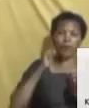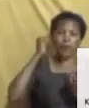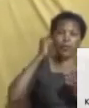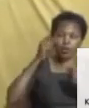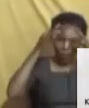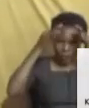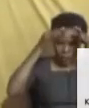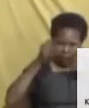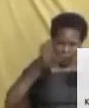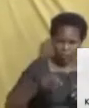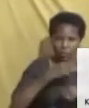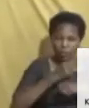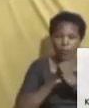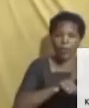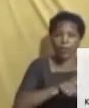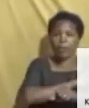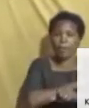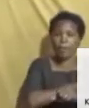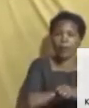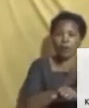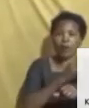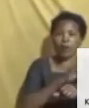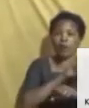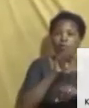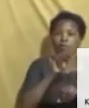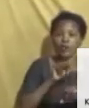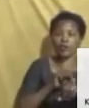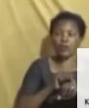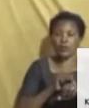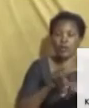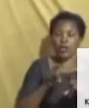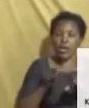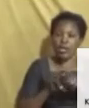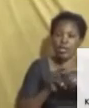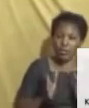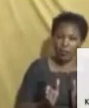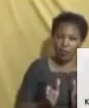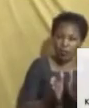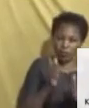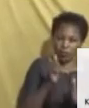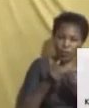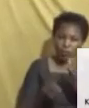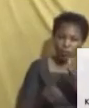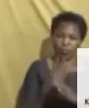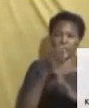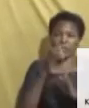decision-making power of the nation as the force that brings forth the Constitution.